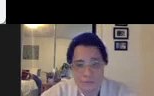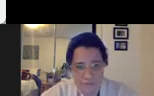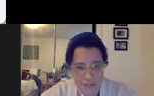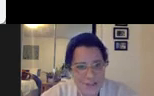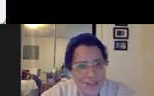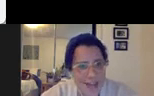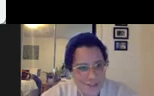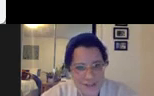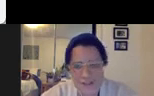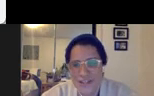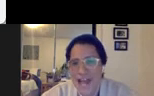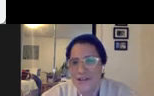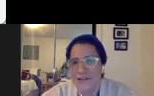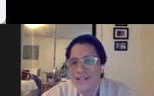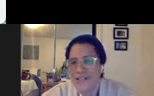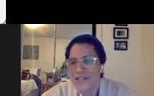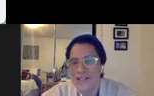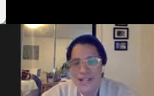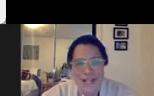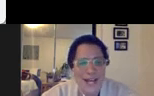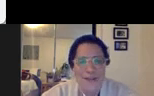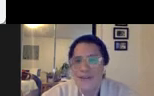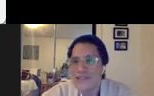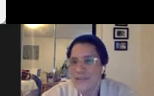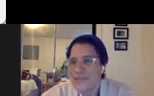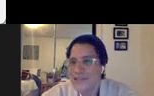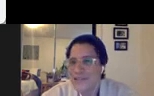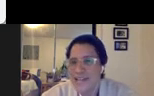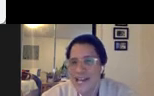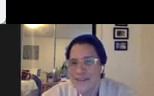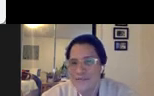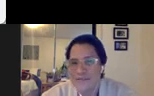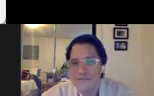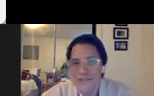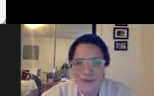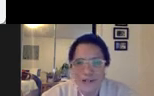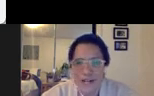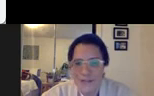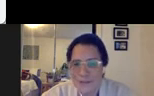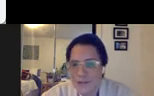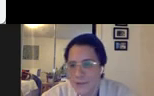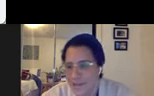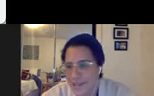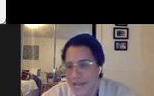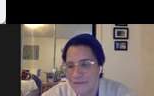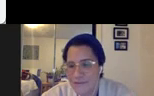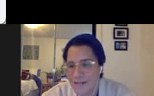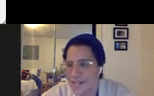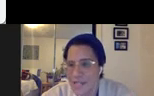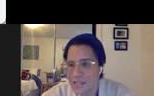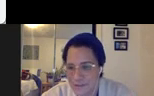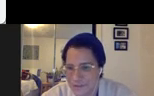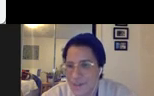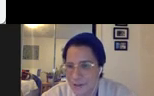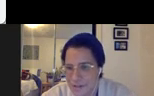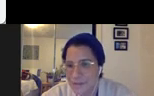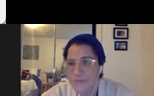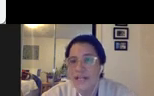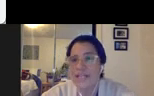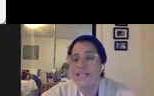And so there's that. Those are the categories. There are some things that we have to work on that we really have